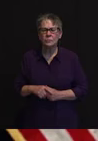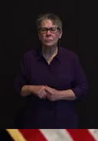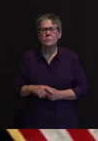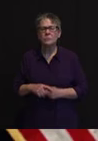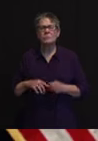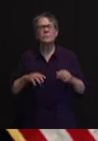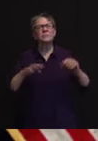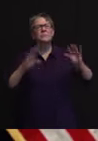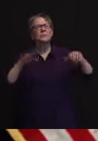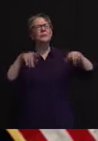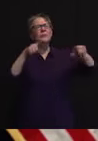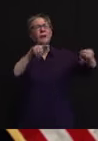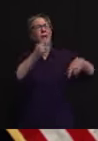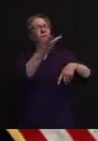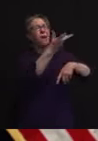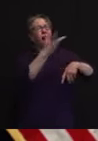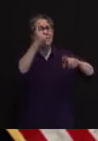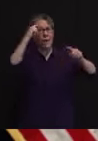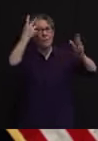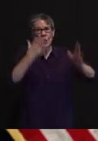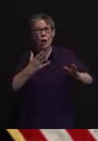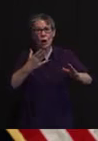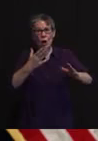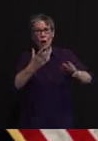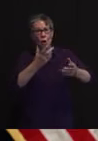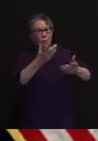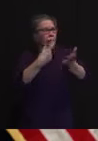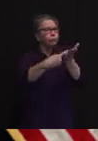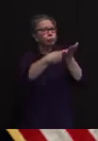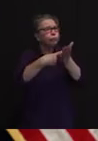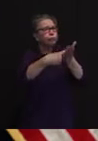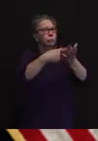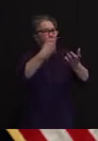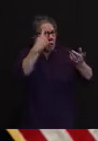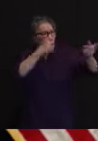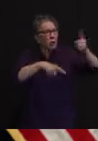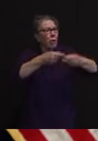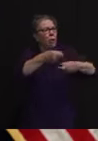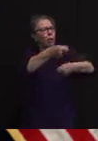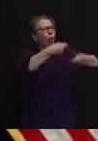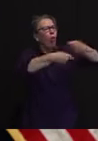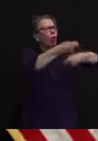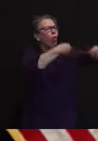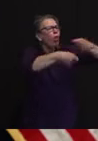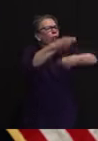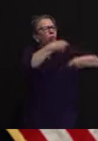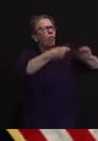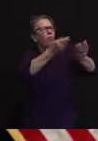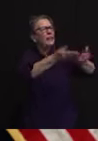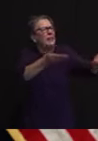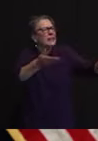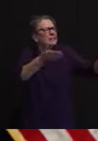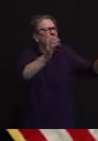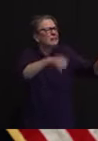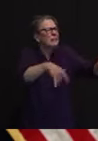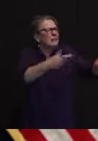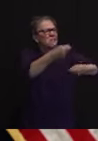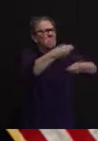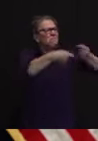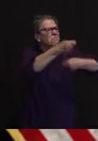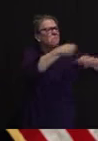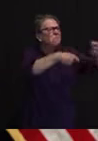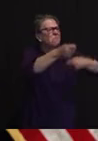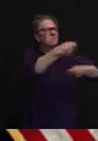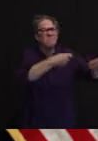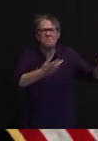but now that Sanders has endorsed Biden and still pledged to stay on the ballot, do you think that he should pull himself